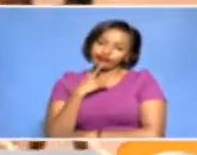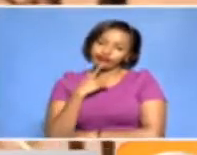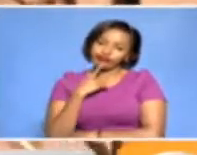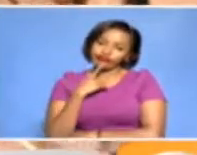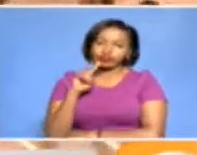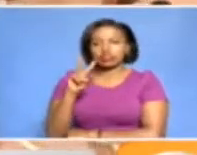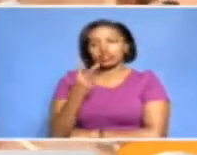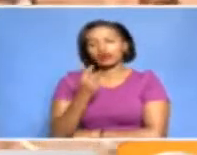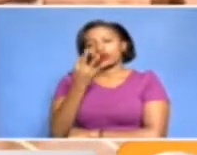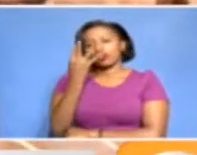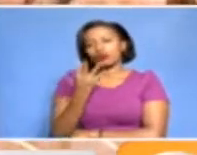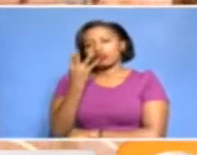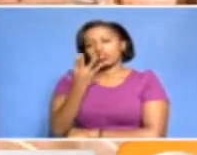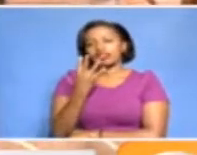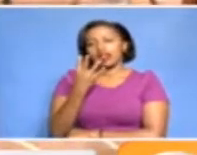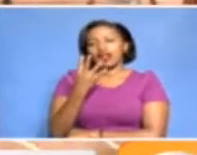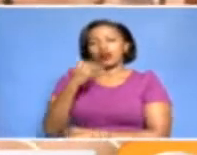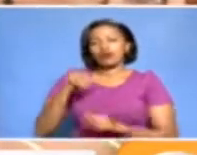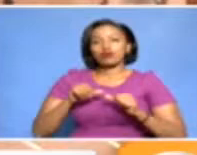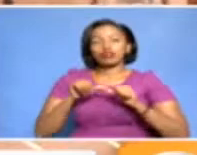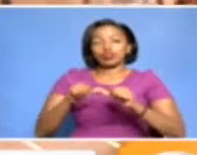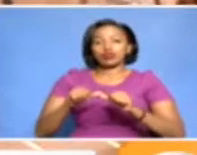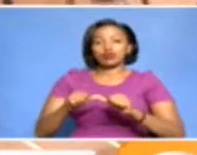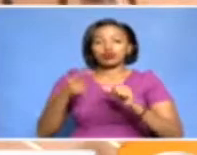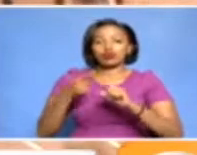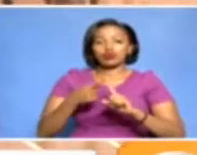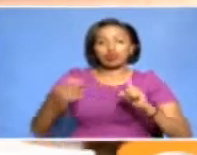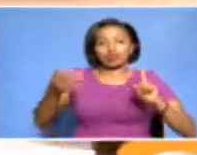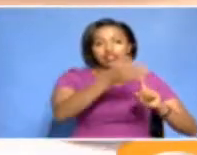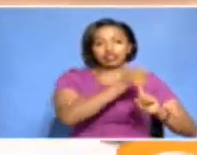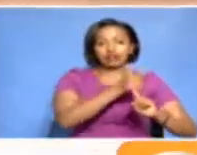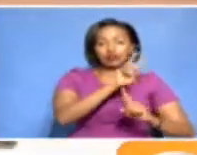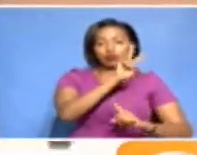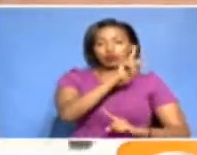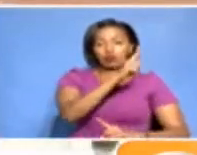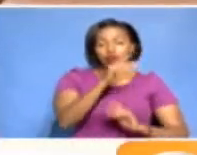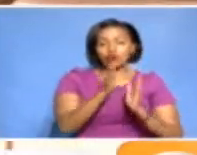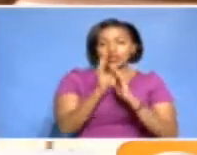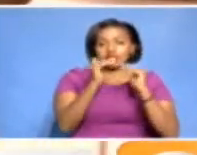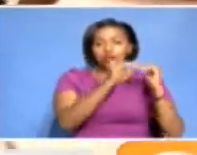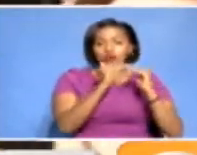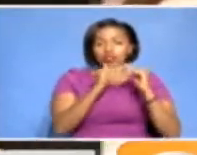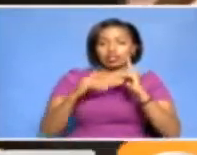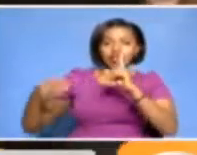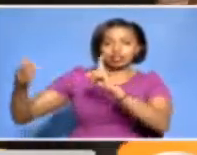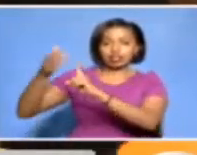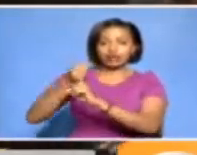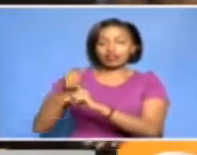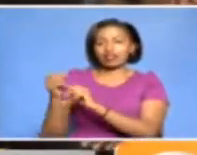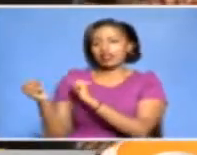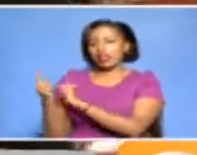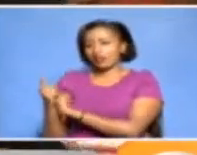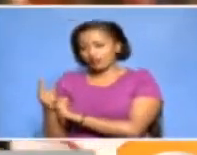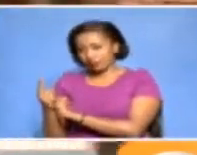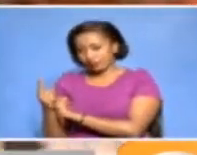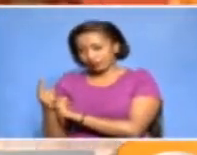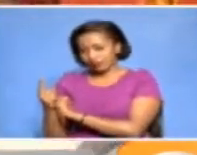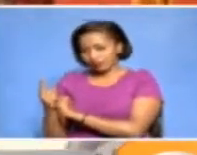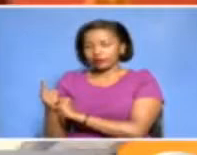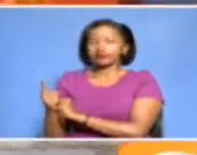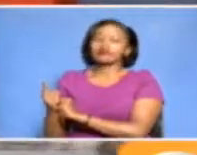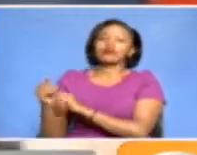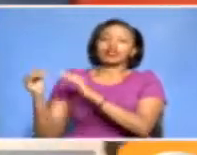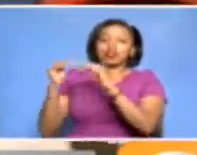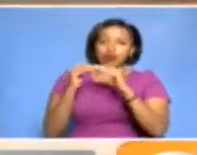quarter, Interclube continued their dominance to score 21, with Equity scoring 11. Equity bounced back in the third